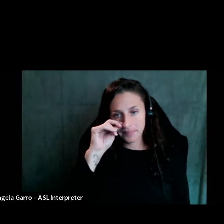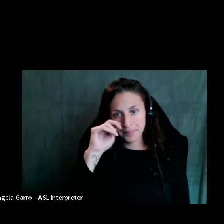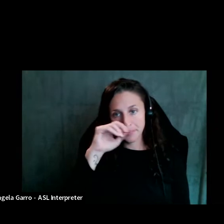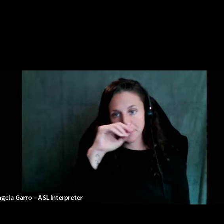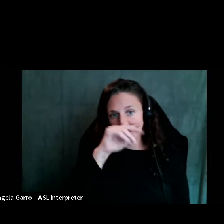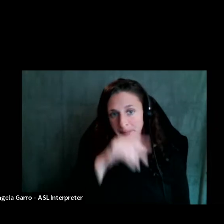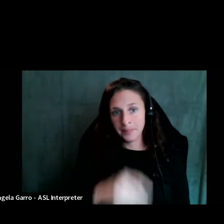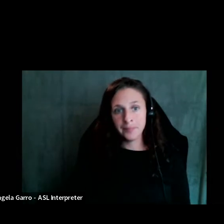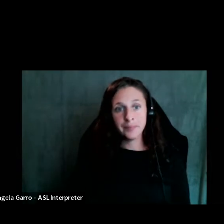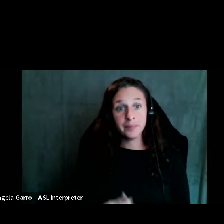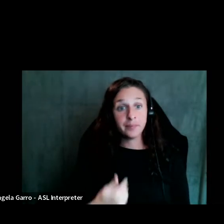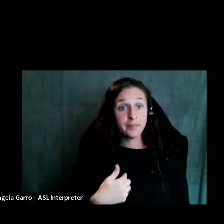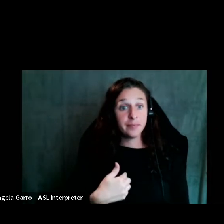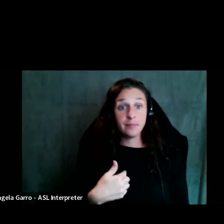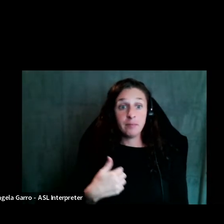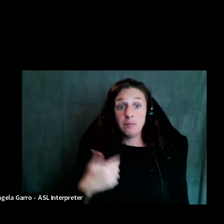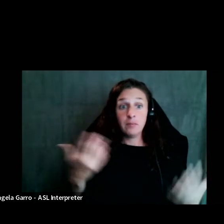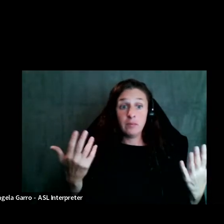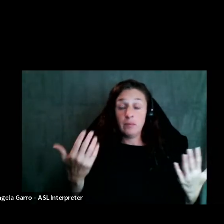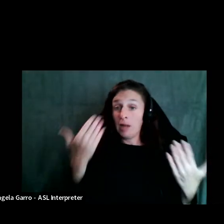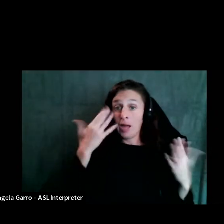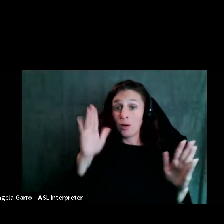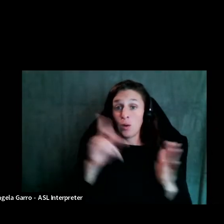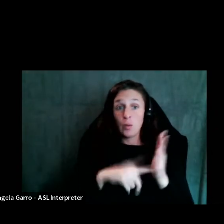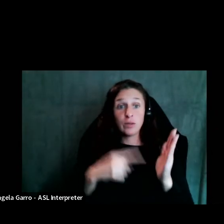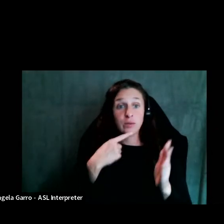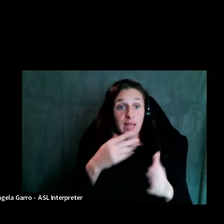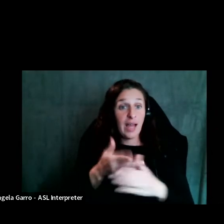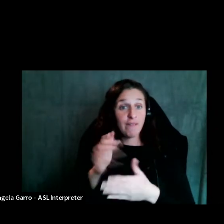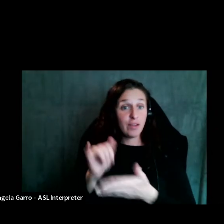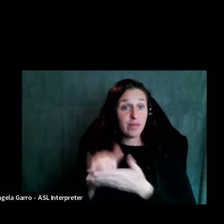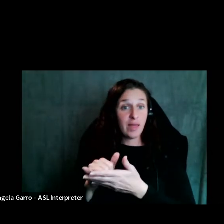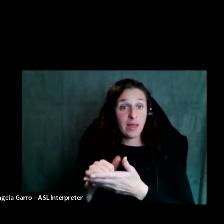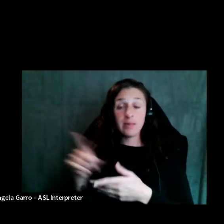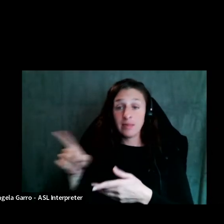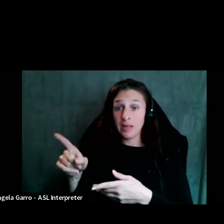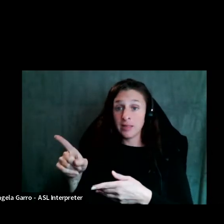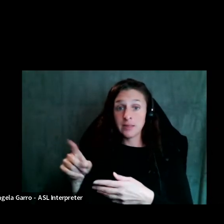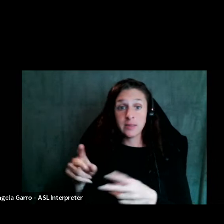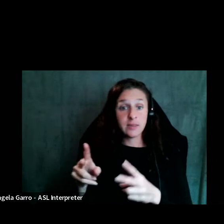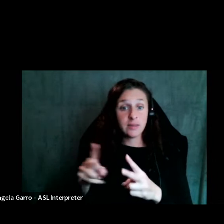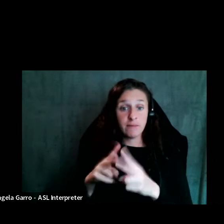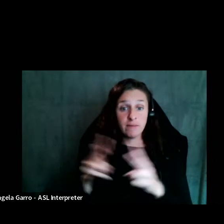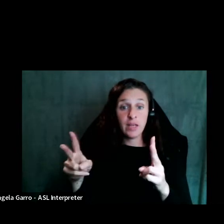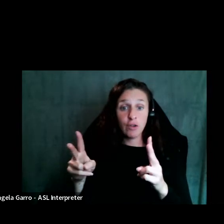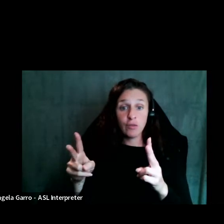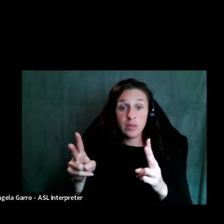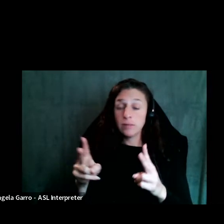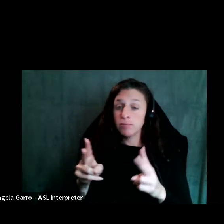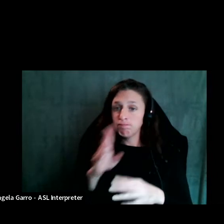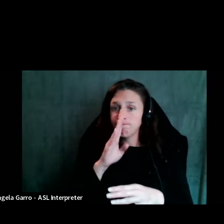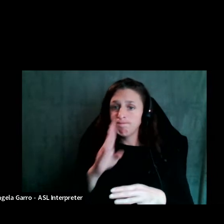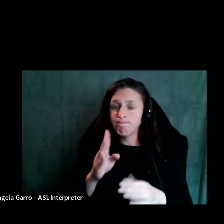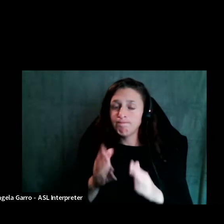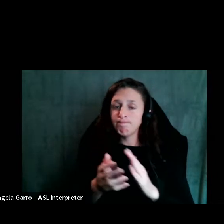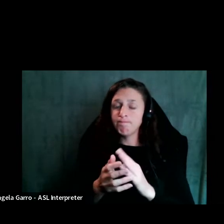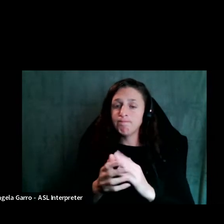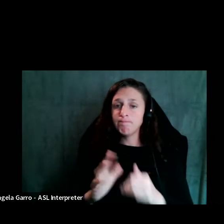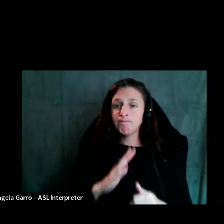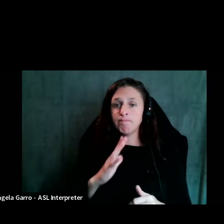I don't know what to say after this. I think that's very eloquent, to be truthful.